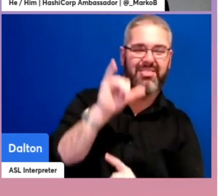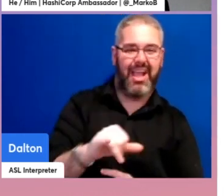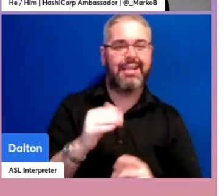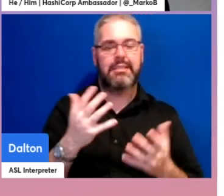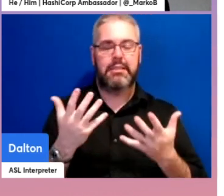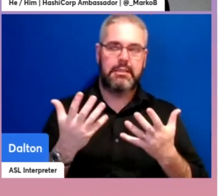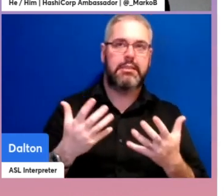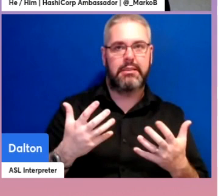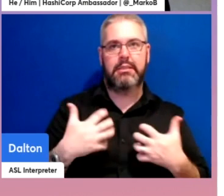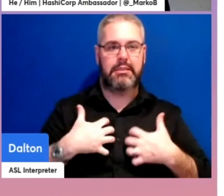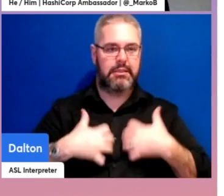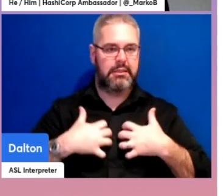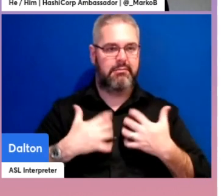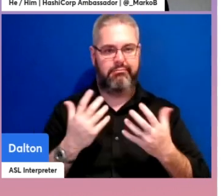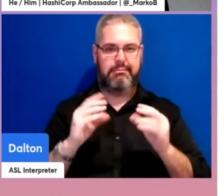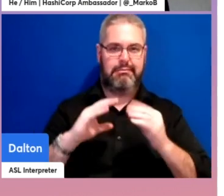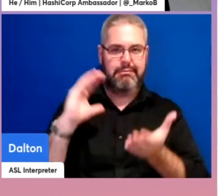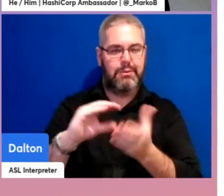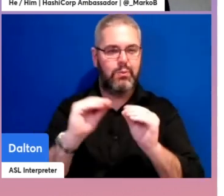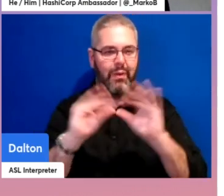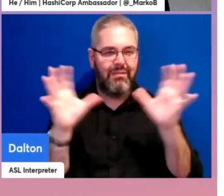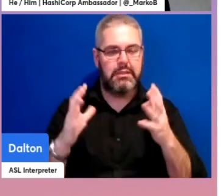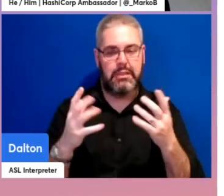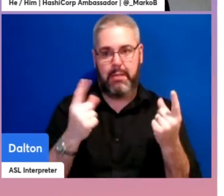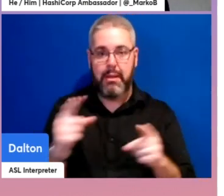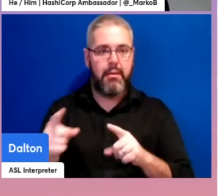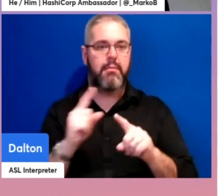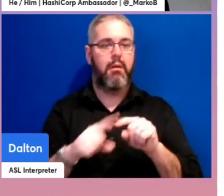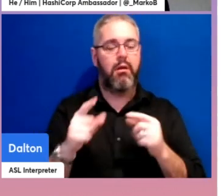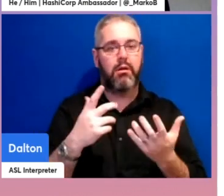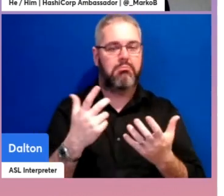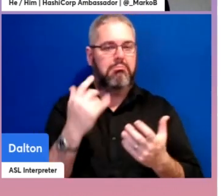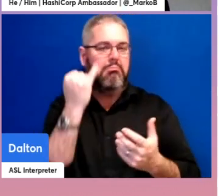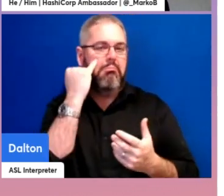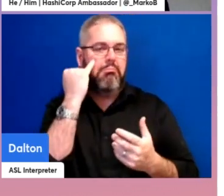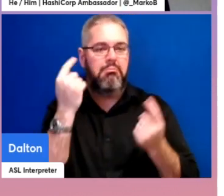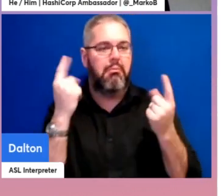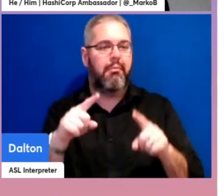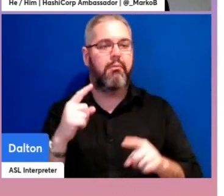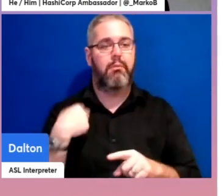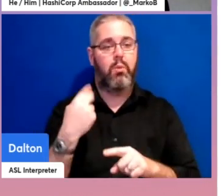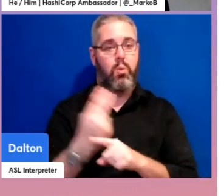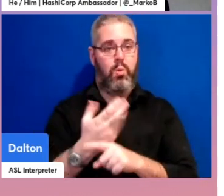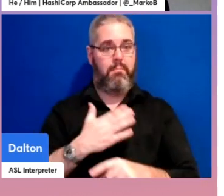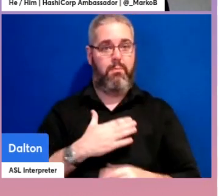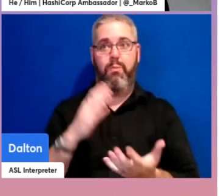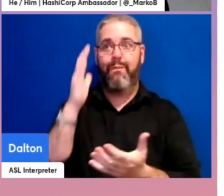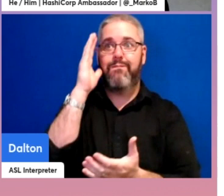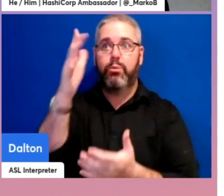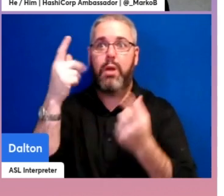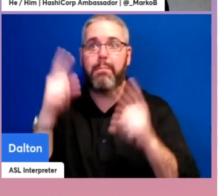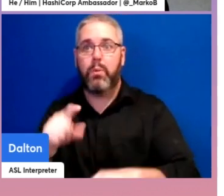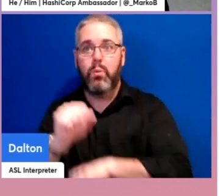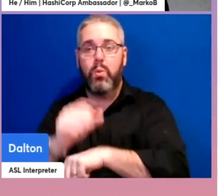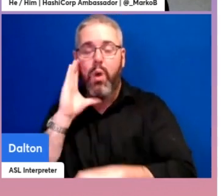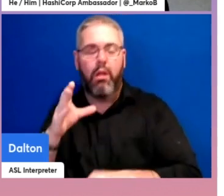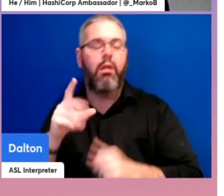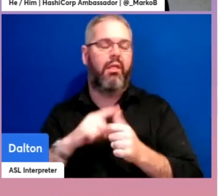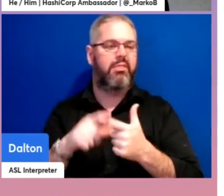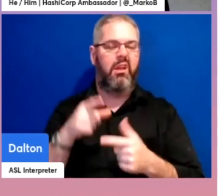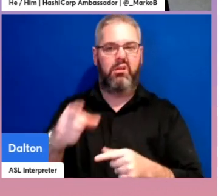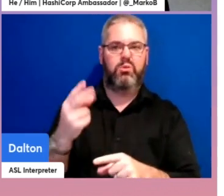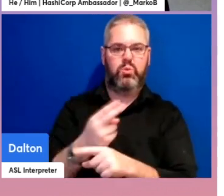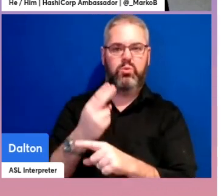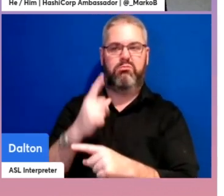slightly less obvious what it's doing. But if you're just using the pipelines, it will do what it needs to do. So that's still